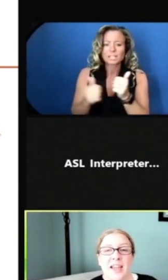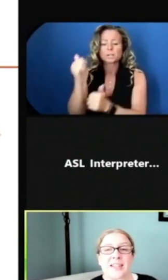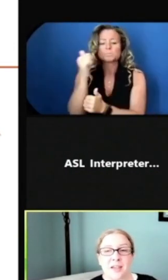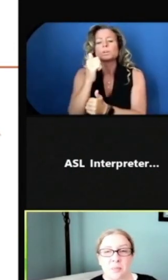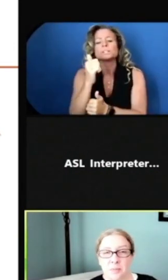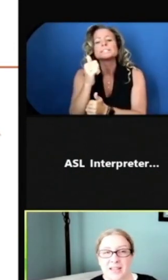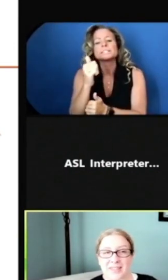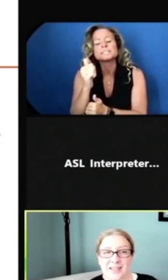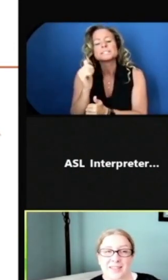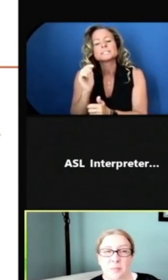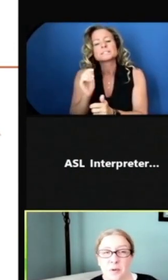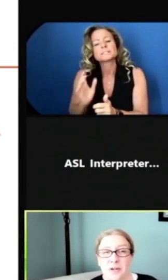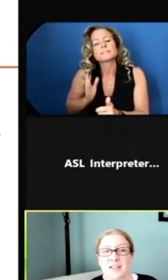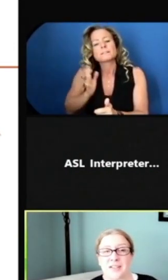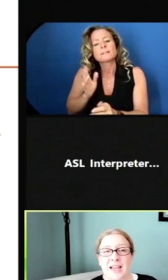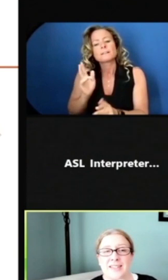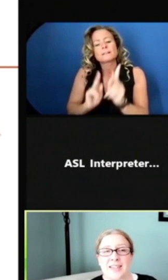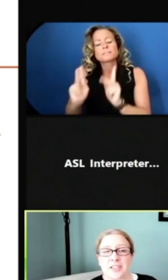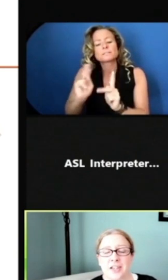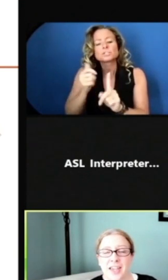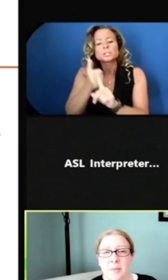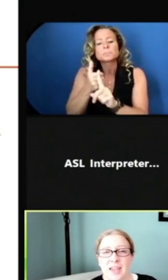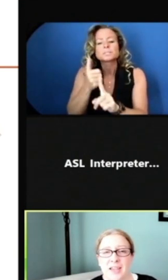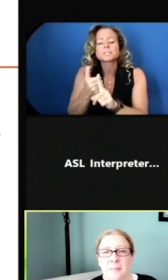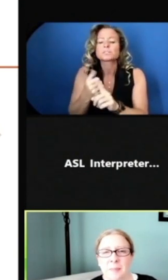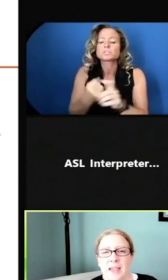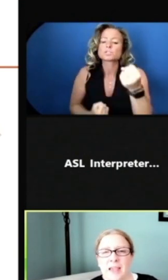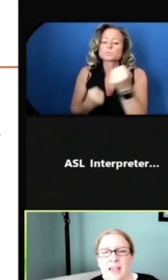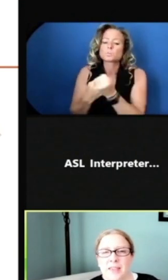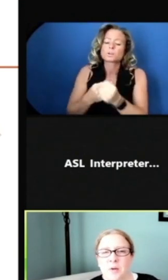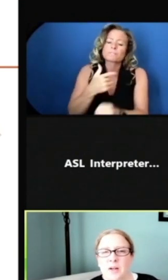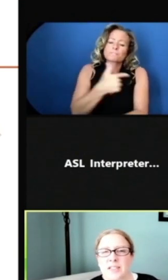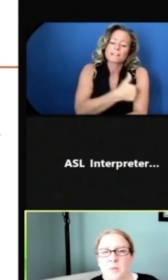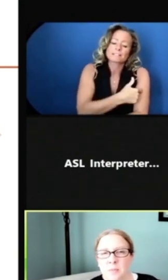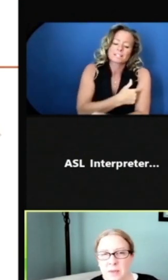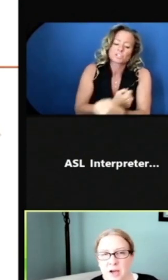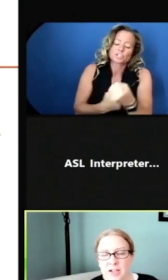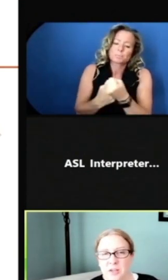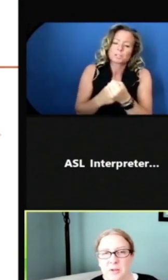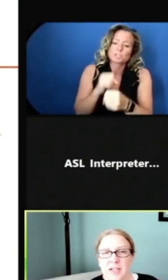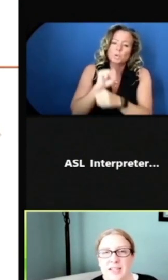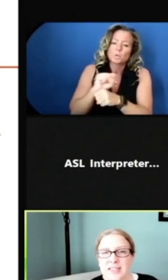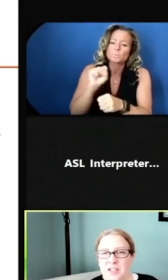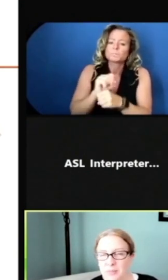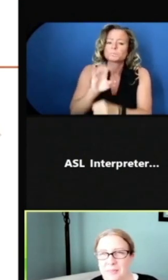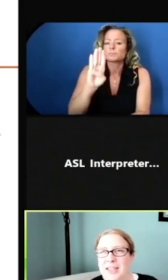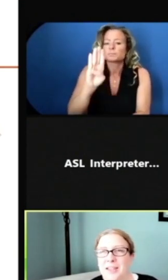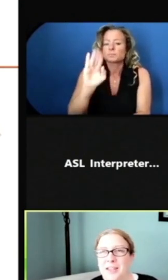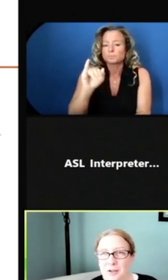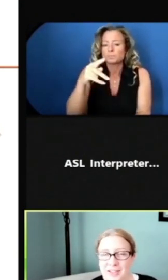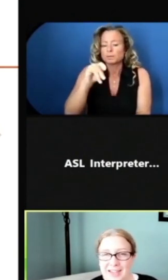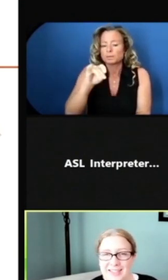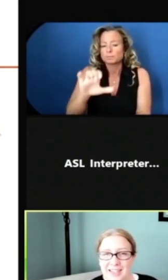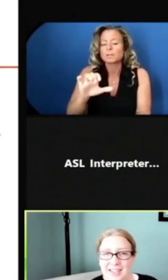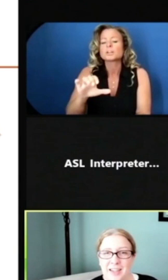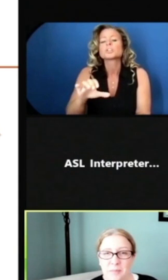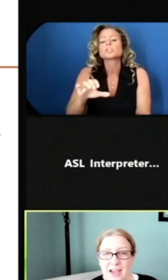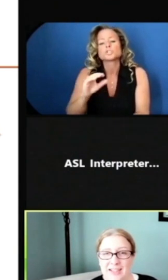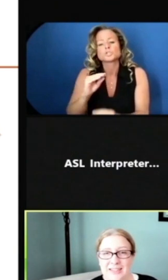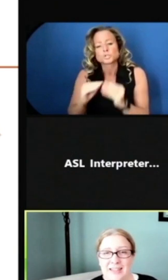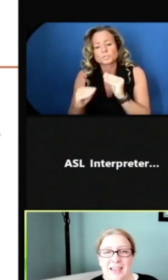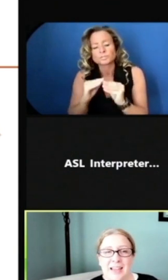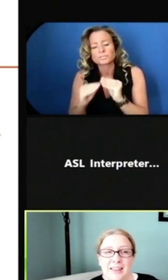to create, implement, and support a vaccination campaign that works with BIPOC communities to remedy